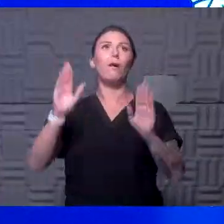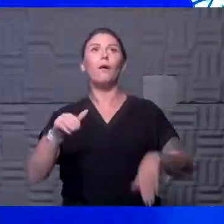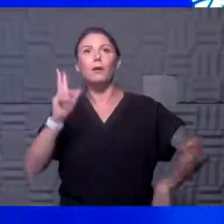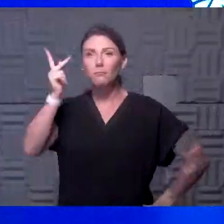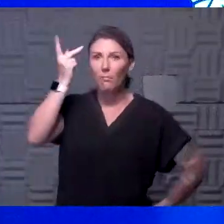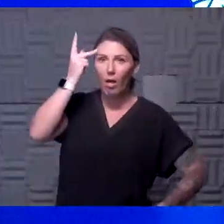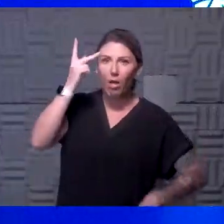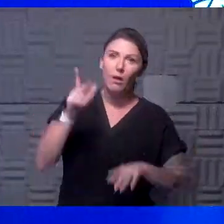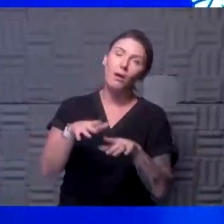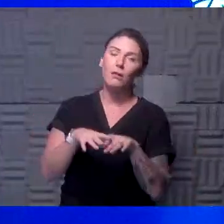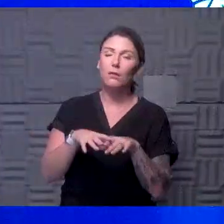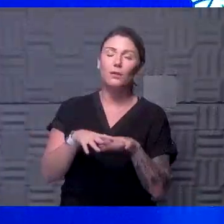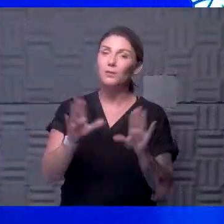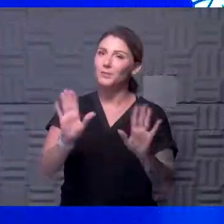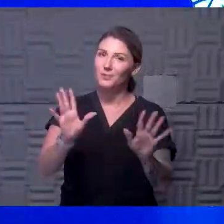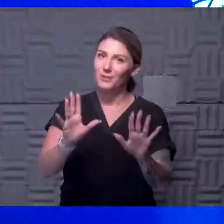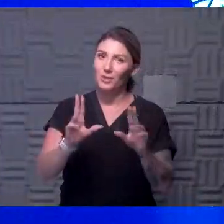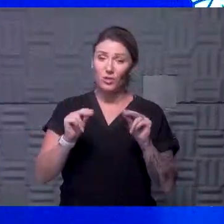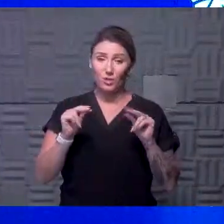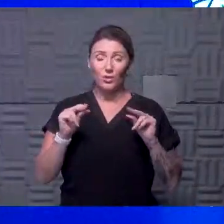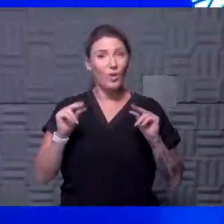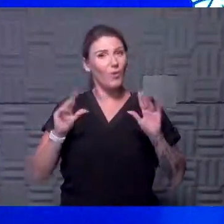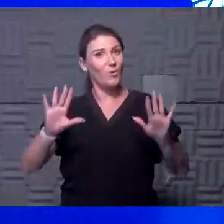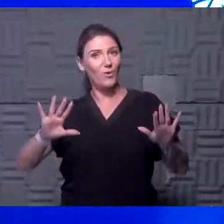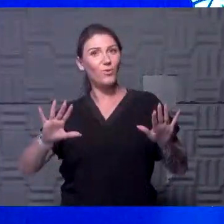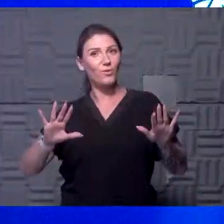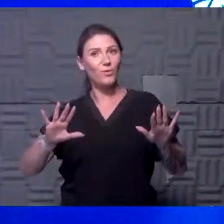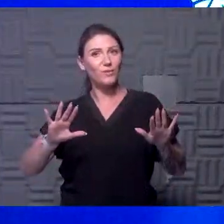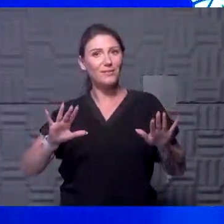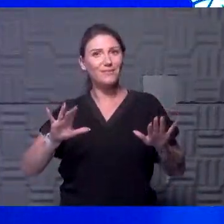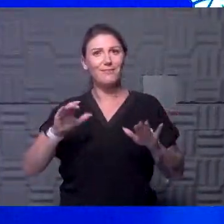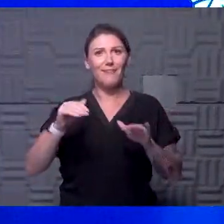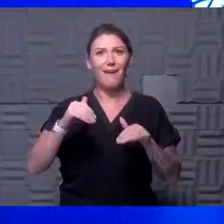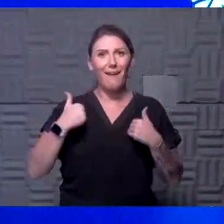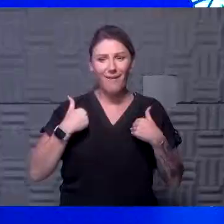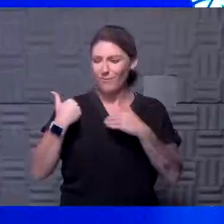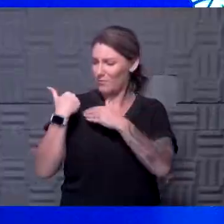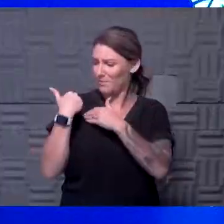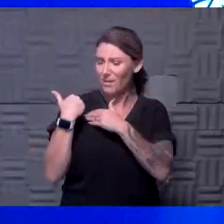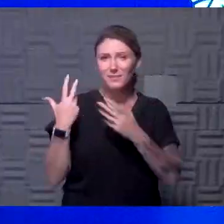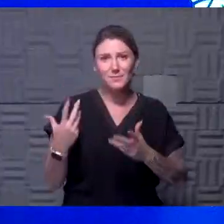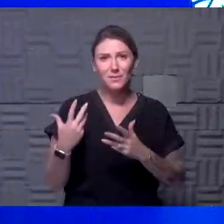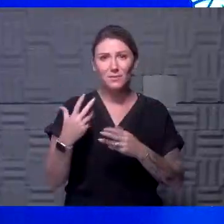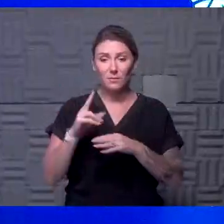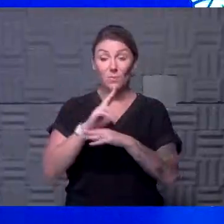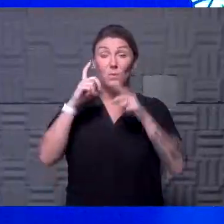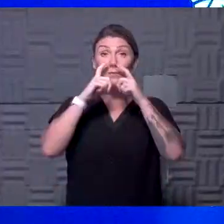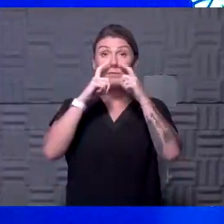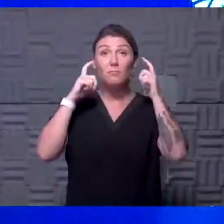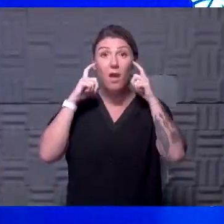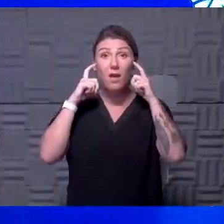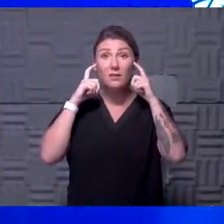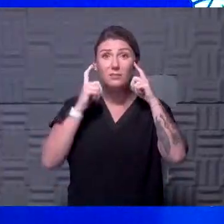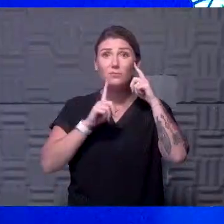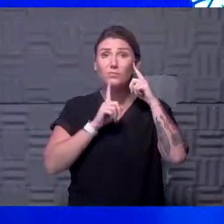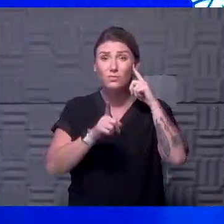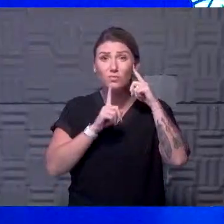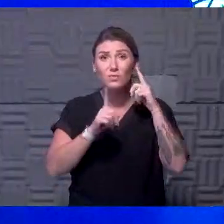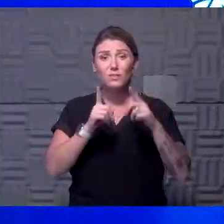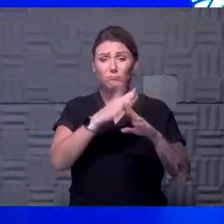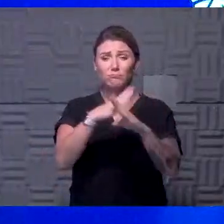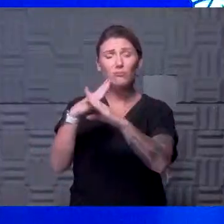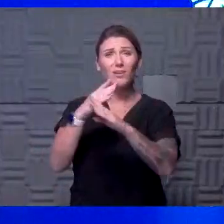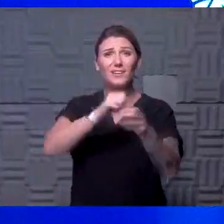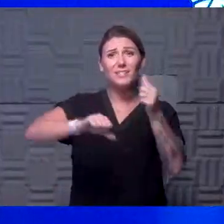political statement. No. Freedom with responsibility, folks. Wearing a mask is keeping each other safe. And I would